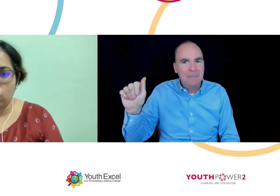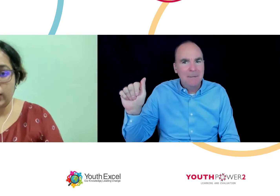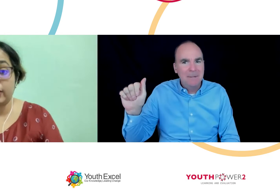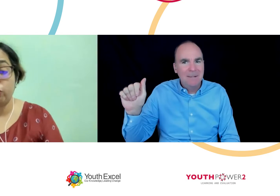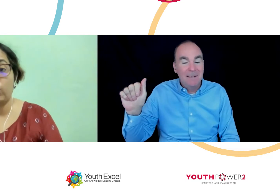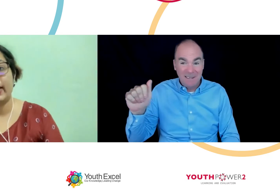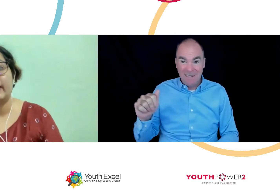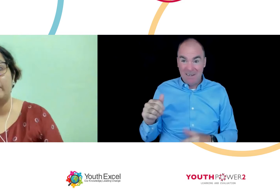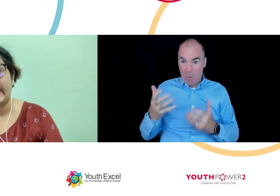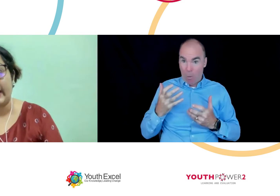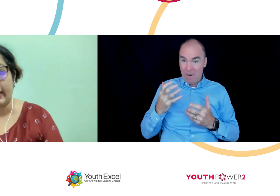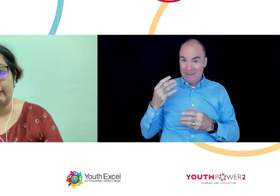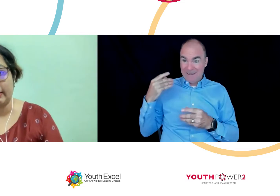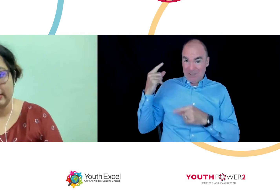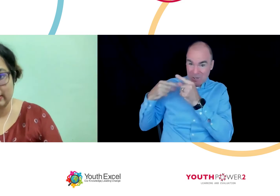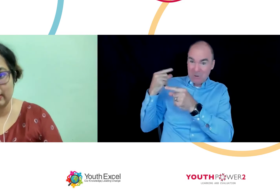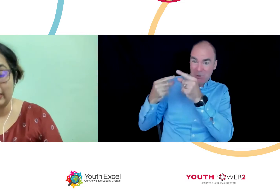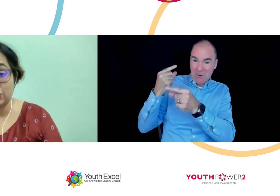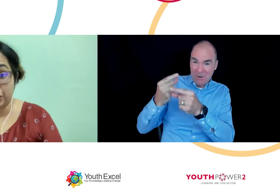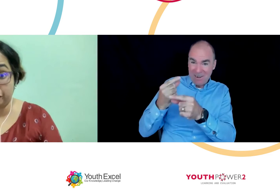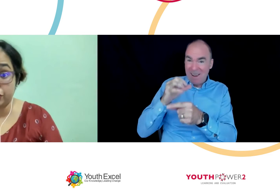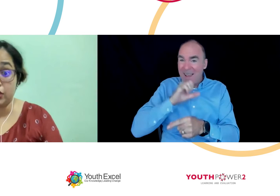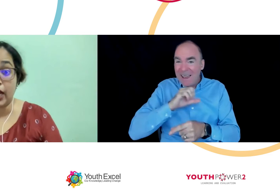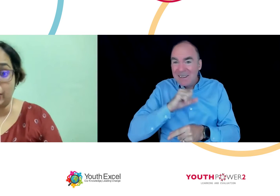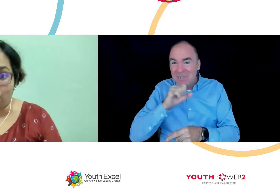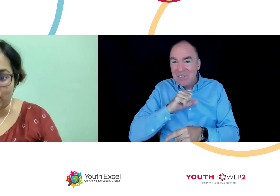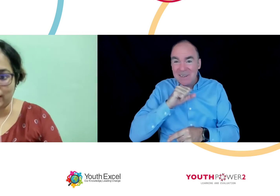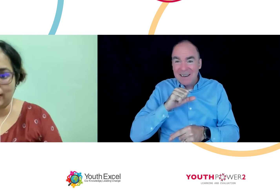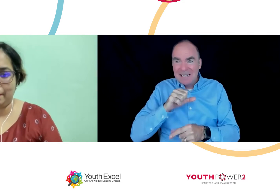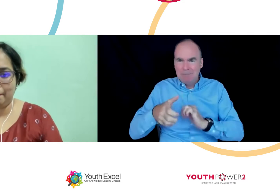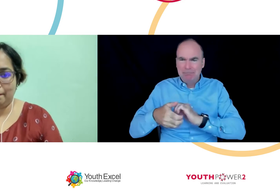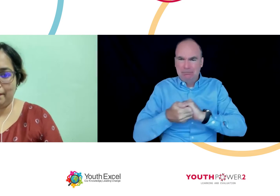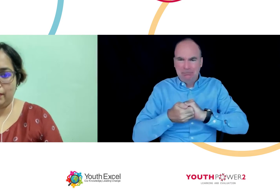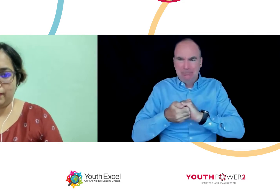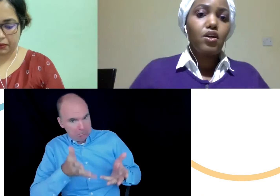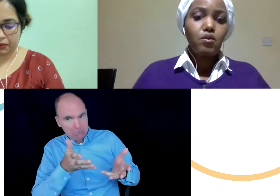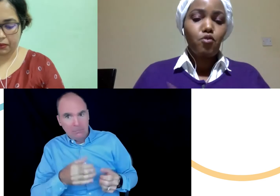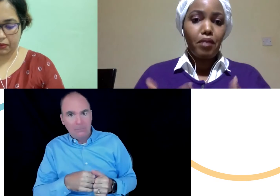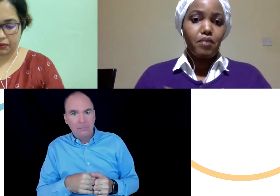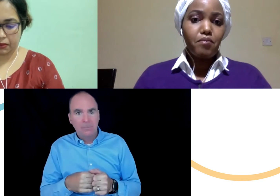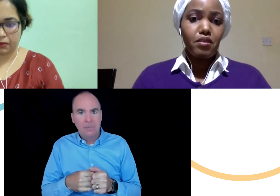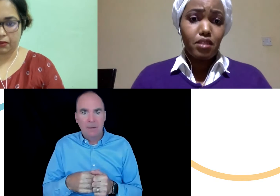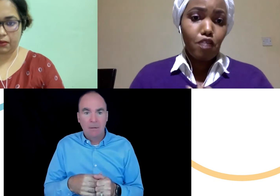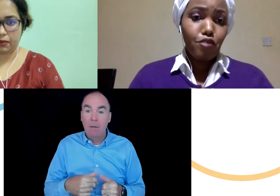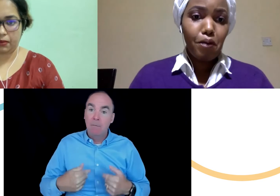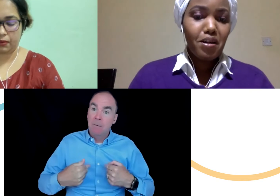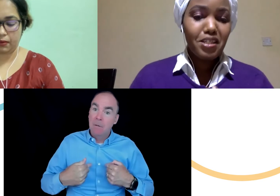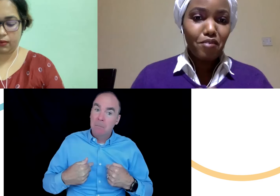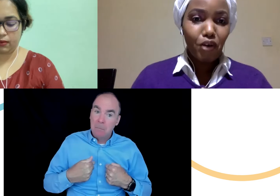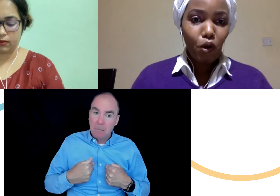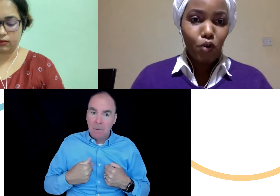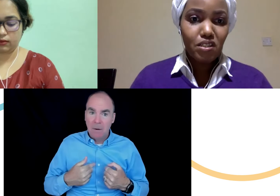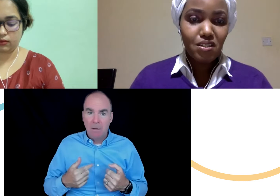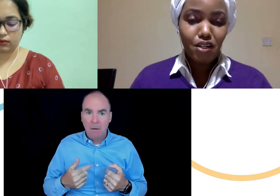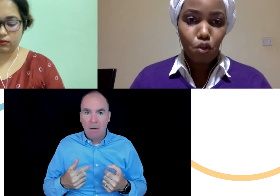solidarity? What role can they play in this intergenerational dialogue? For me, that's it's a